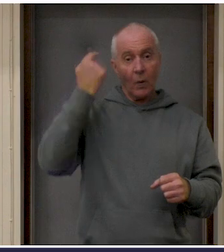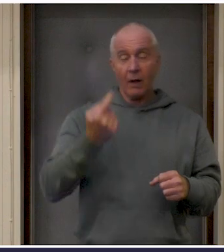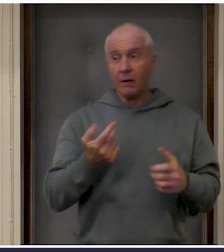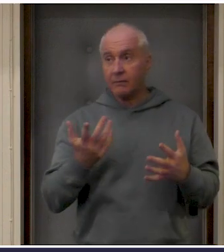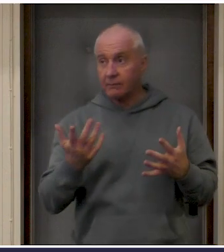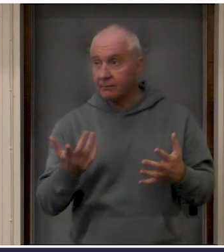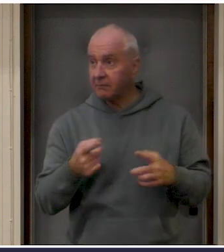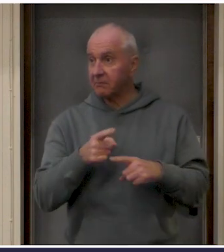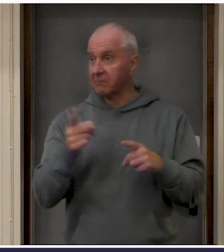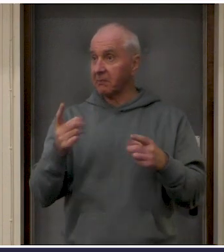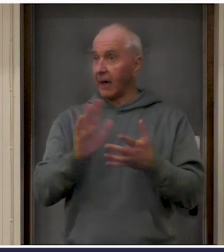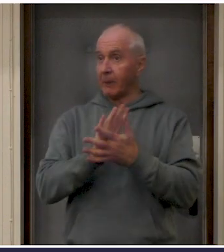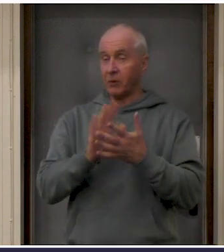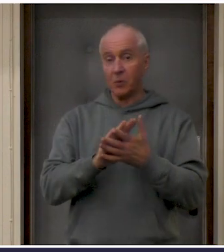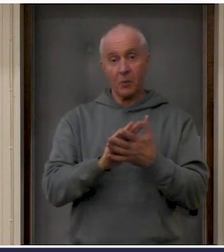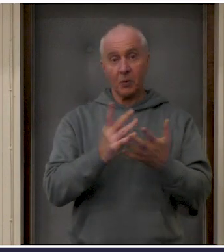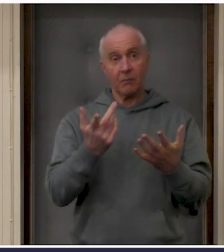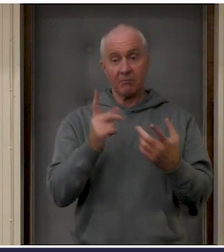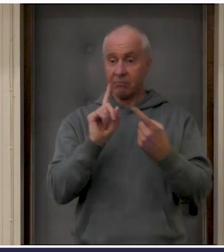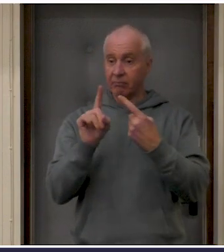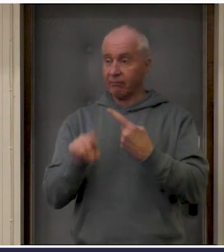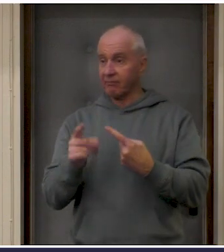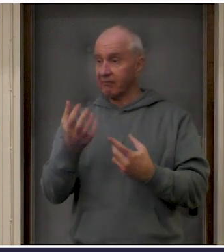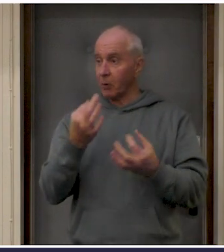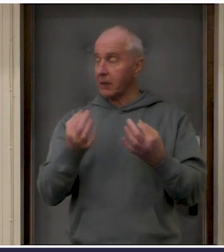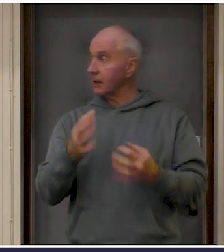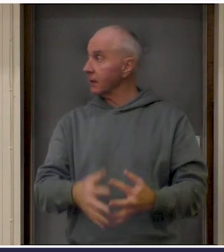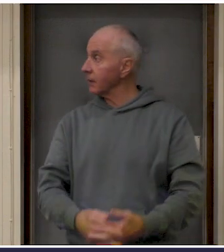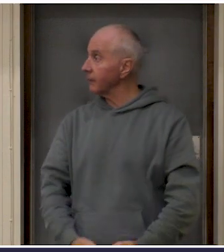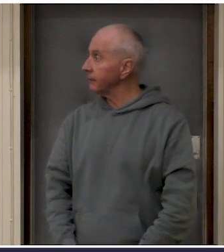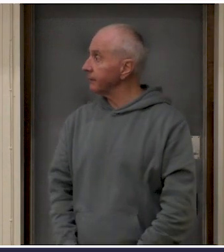of, we can delve into the details if we need.